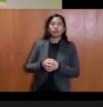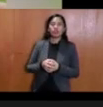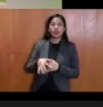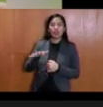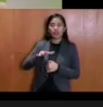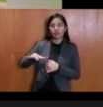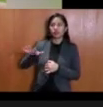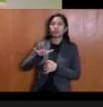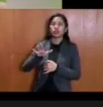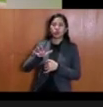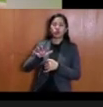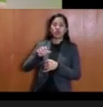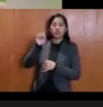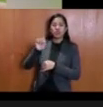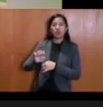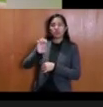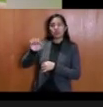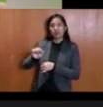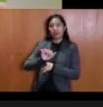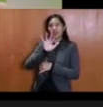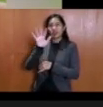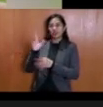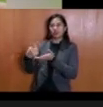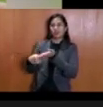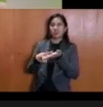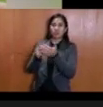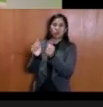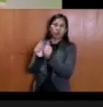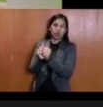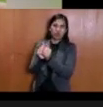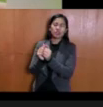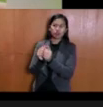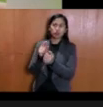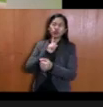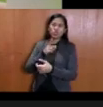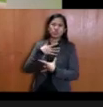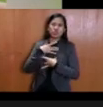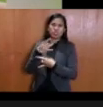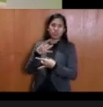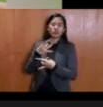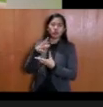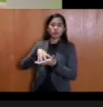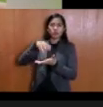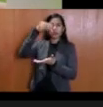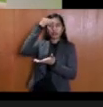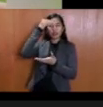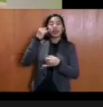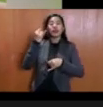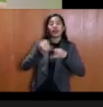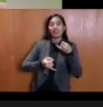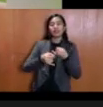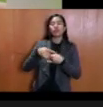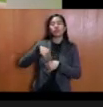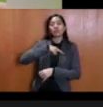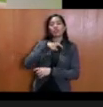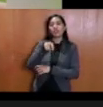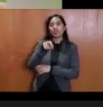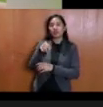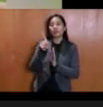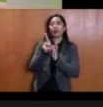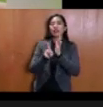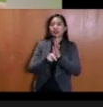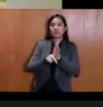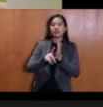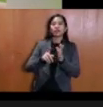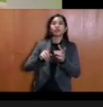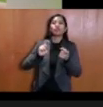extremely excited about and interested to learn. And then the last thing, the reason why you need policy innovation is, if you think about,